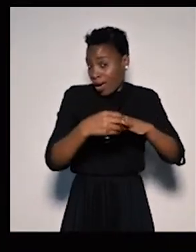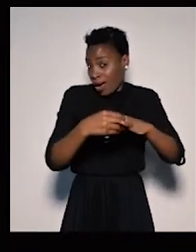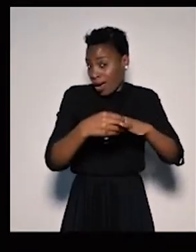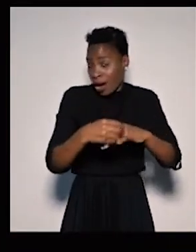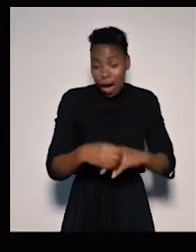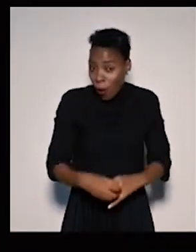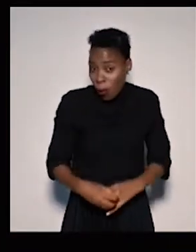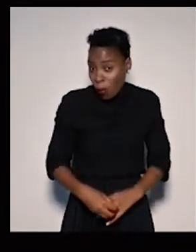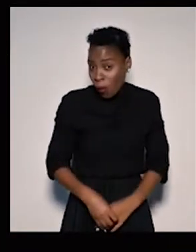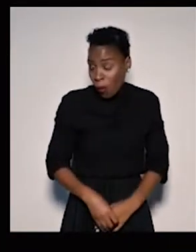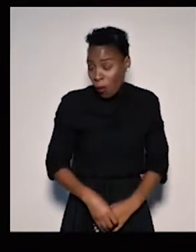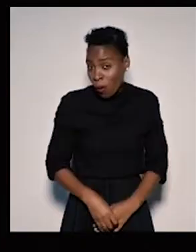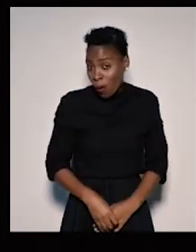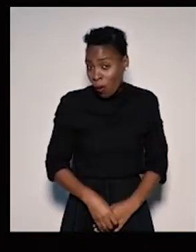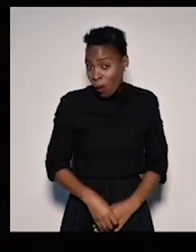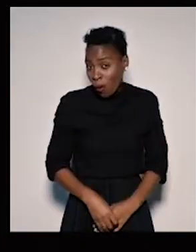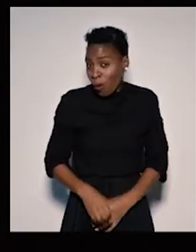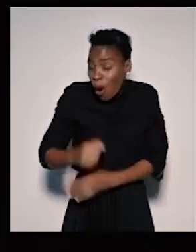Koko.